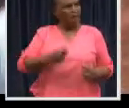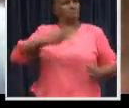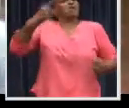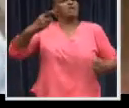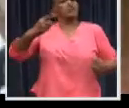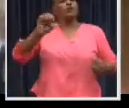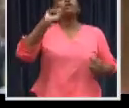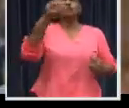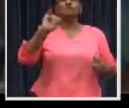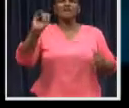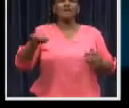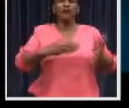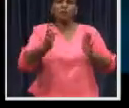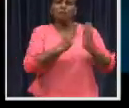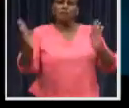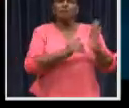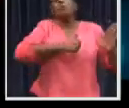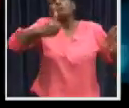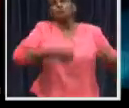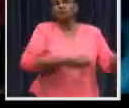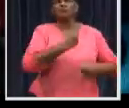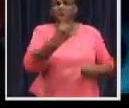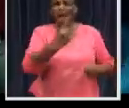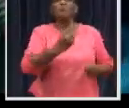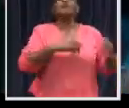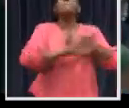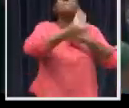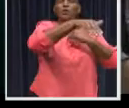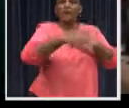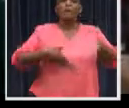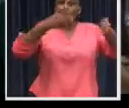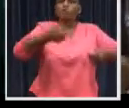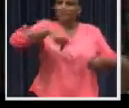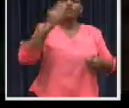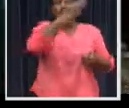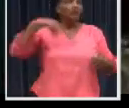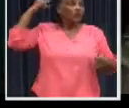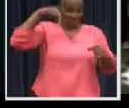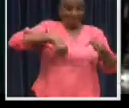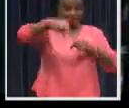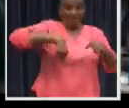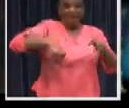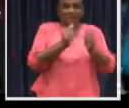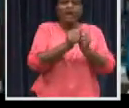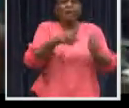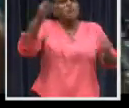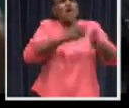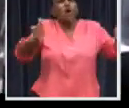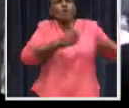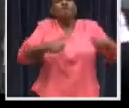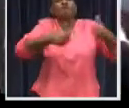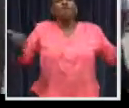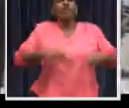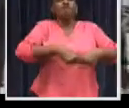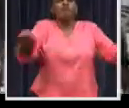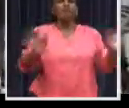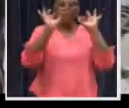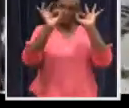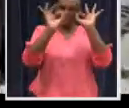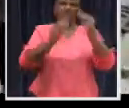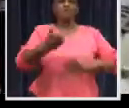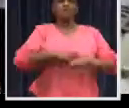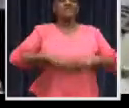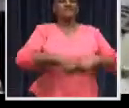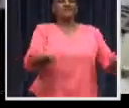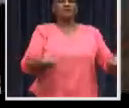calendar. The calendar was presented to the public yesterday. On the other hand, the Surifesta board also wants to improve the information